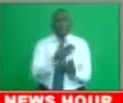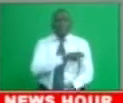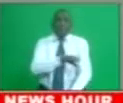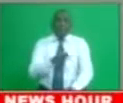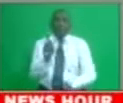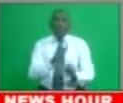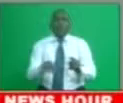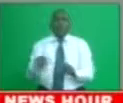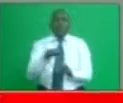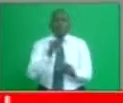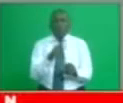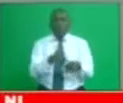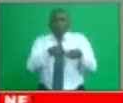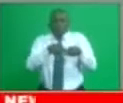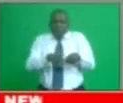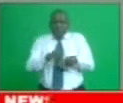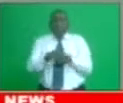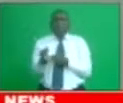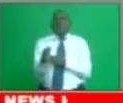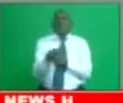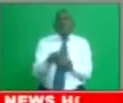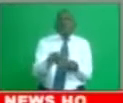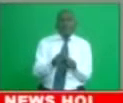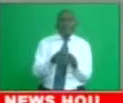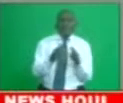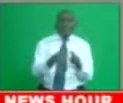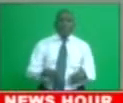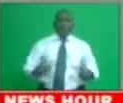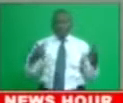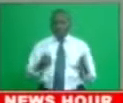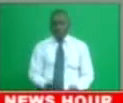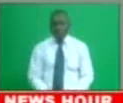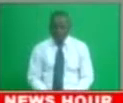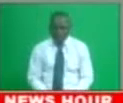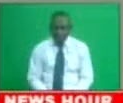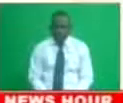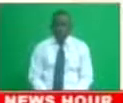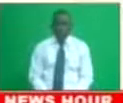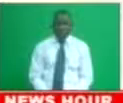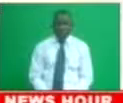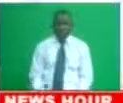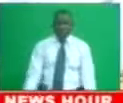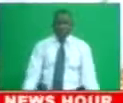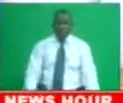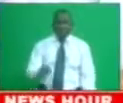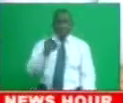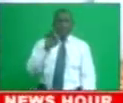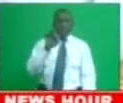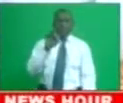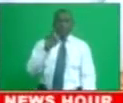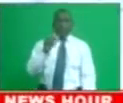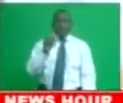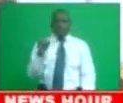of the people who rely on fishing as a means of livelihood. According to FAO Fisheries